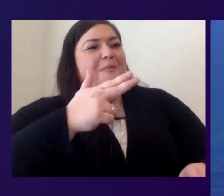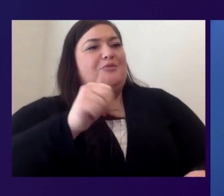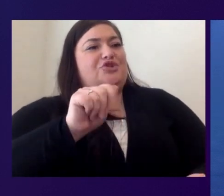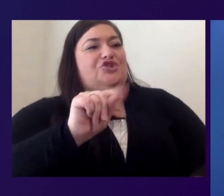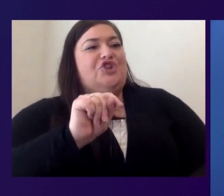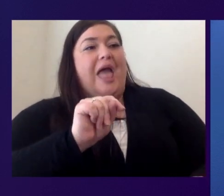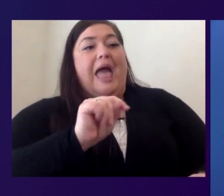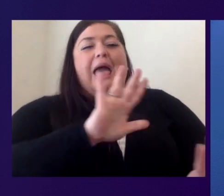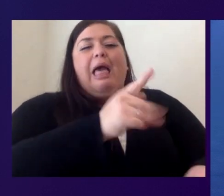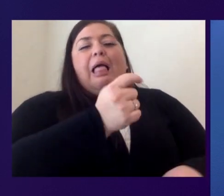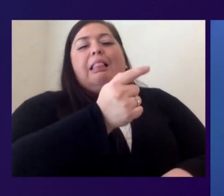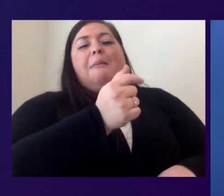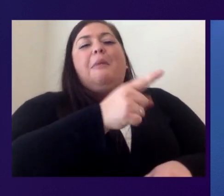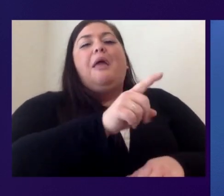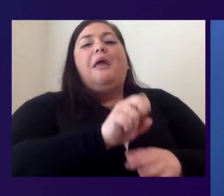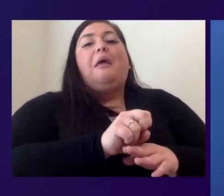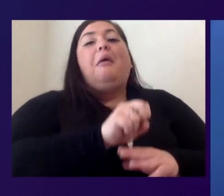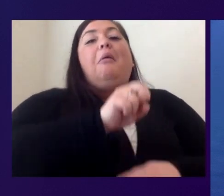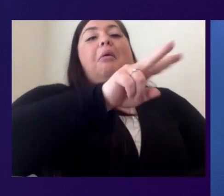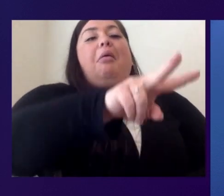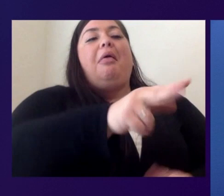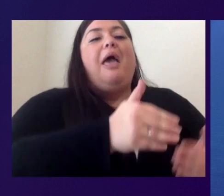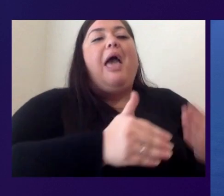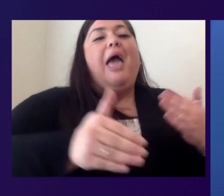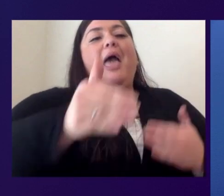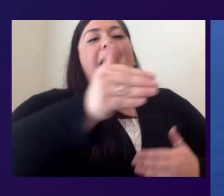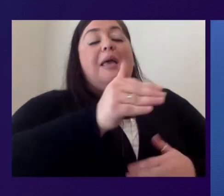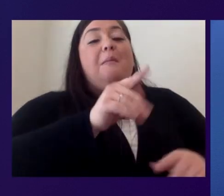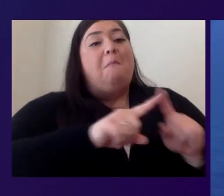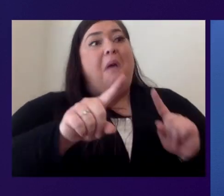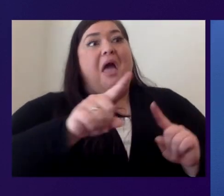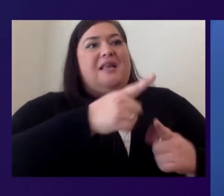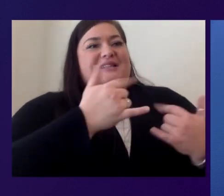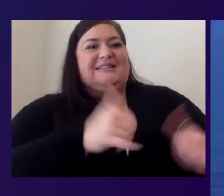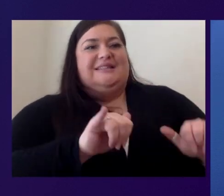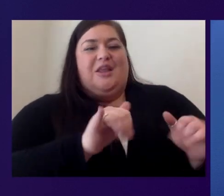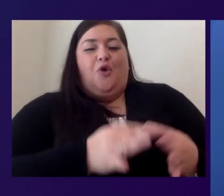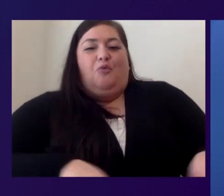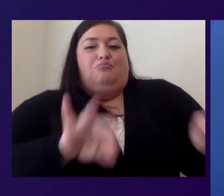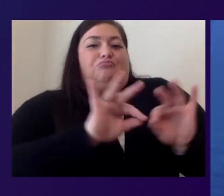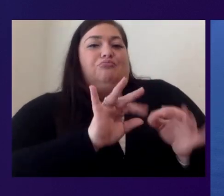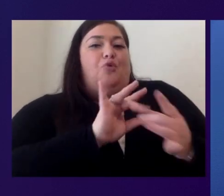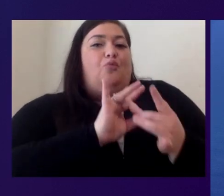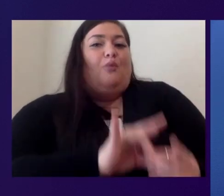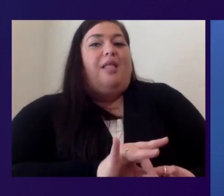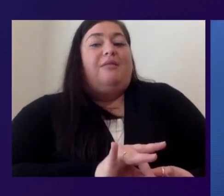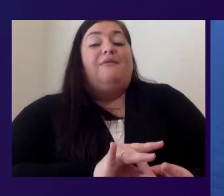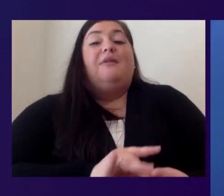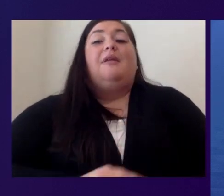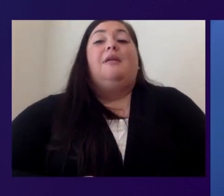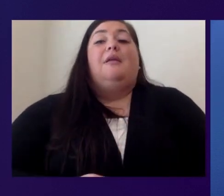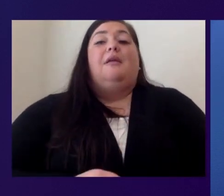little bit ahead of where you're at right now, Ariel, but I think it's relevant, especially considering we're talking about Windows.